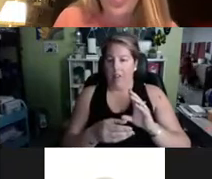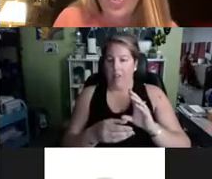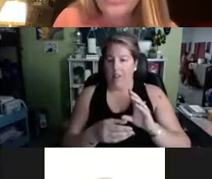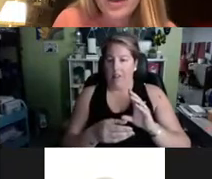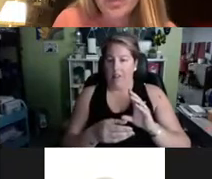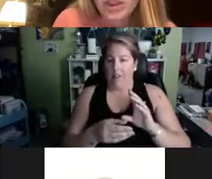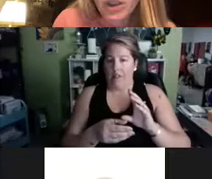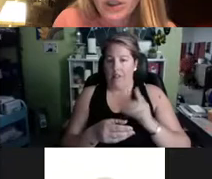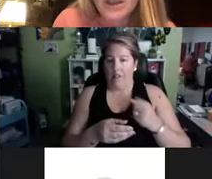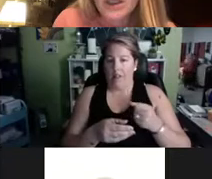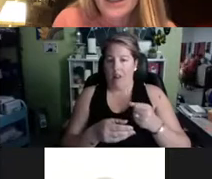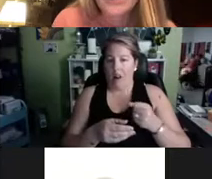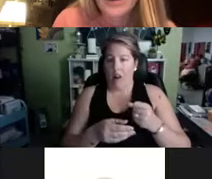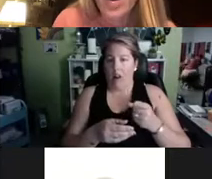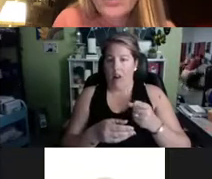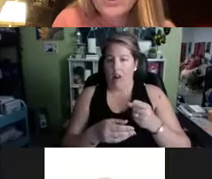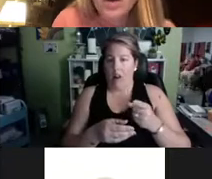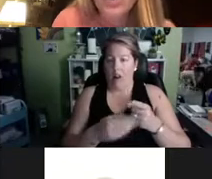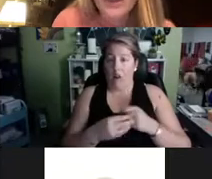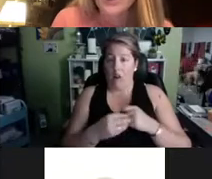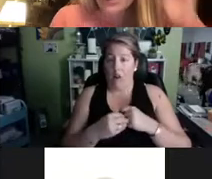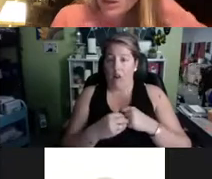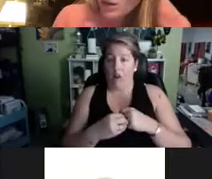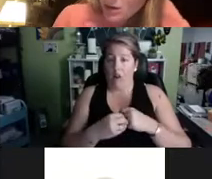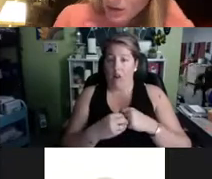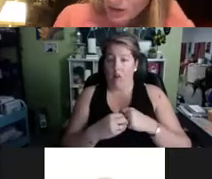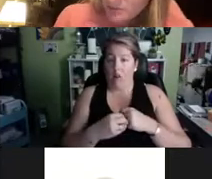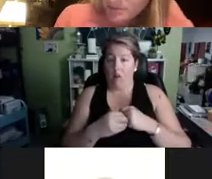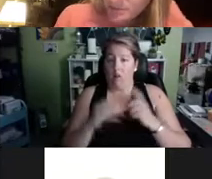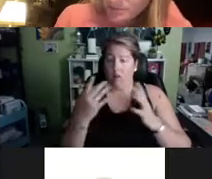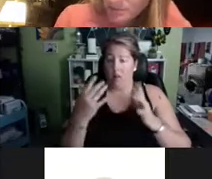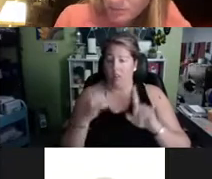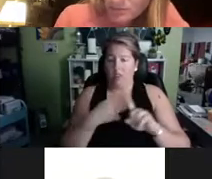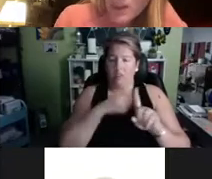can do all of your pictures can also be